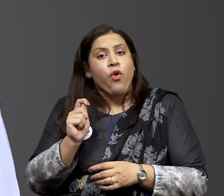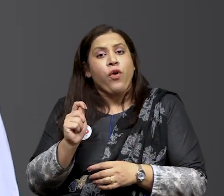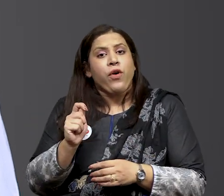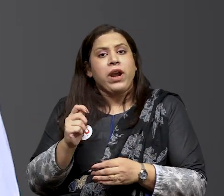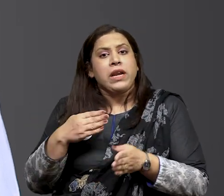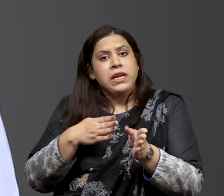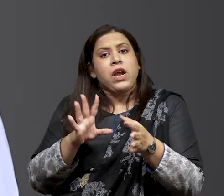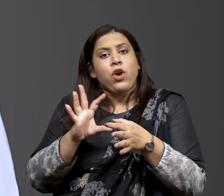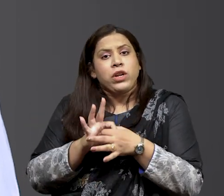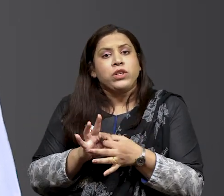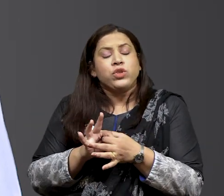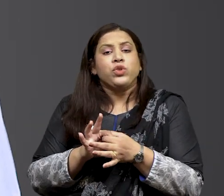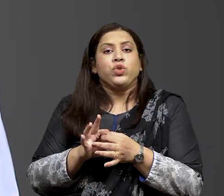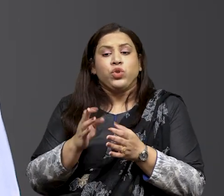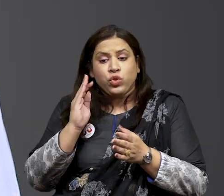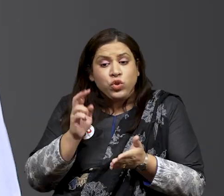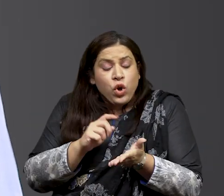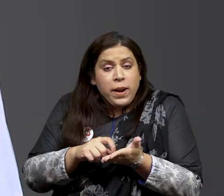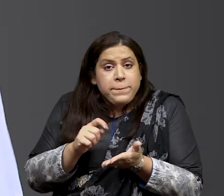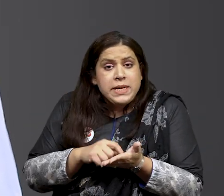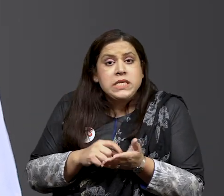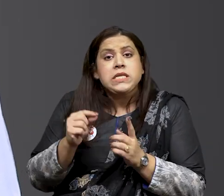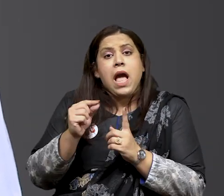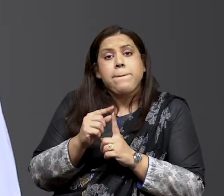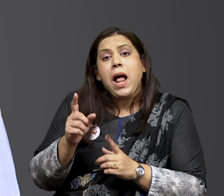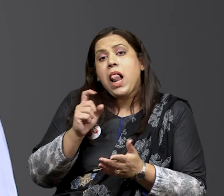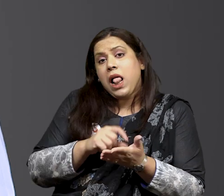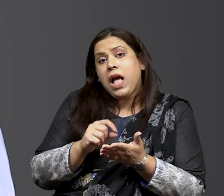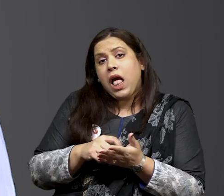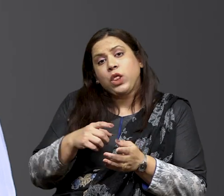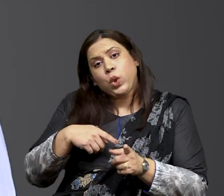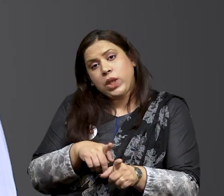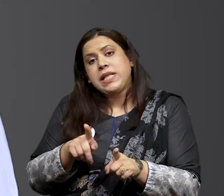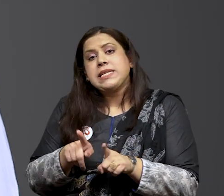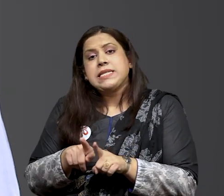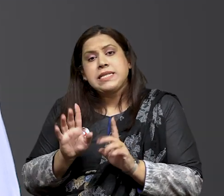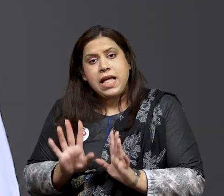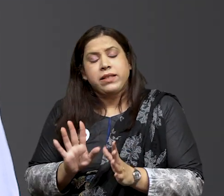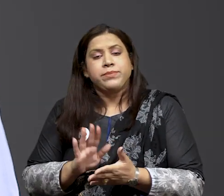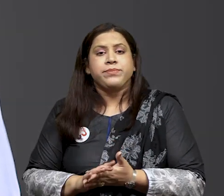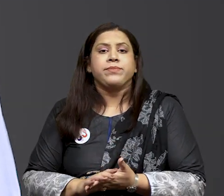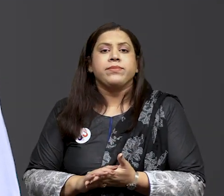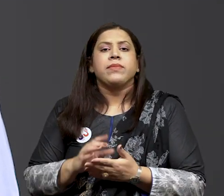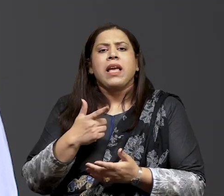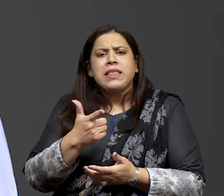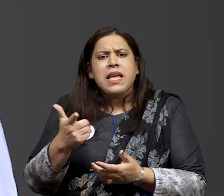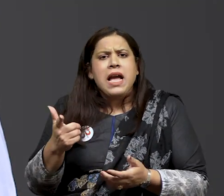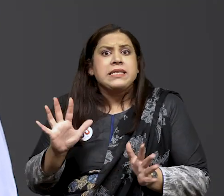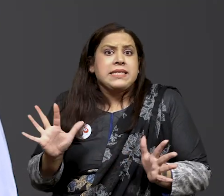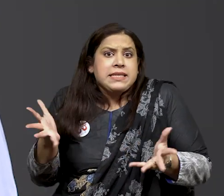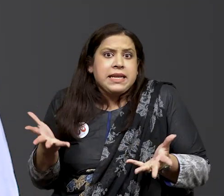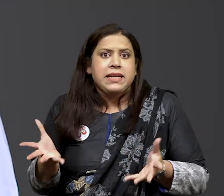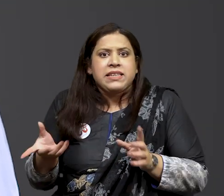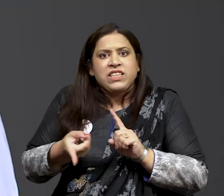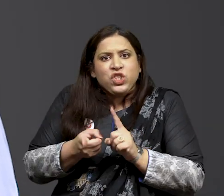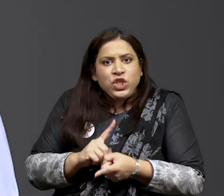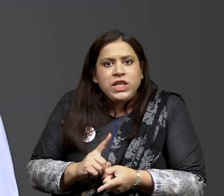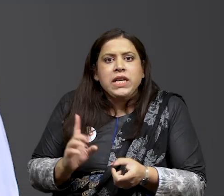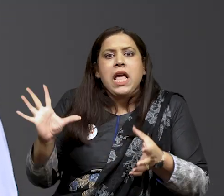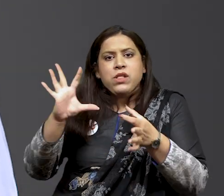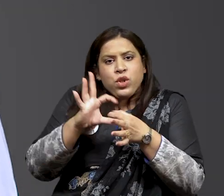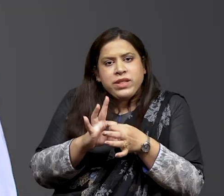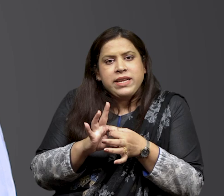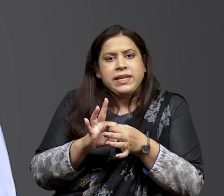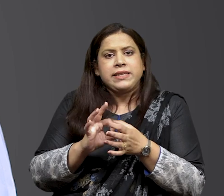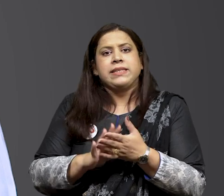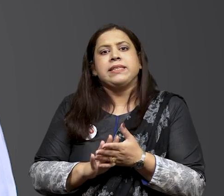to work according to the roots and according to the principles that it was established for. And also, we do understand that there are certain